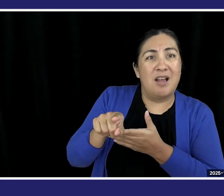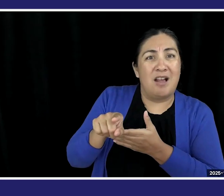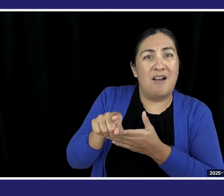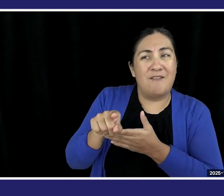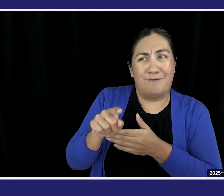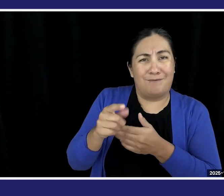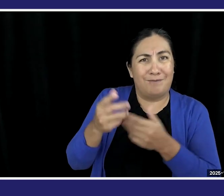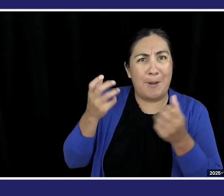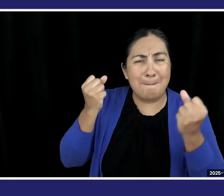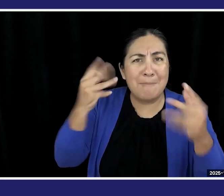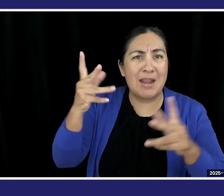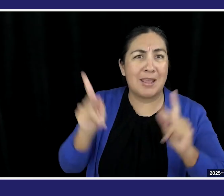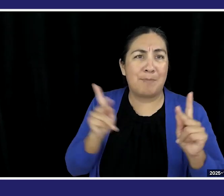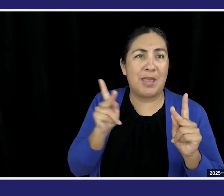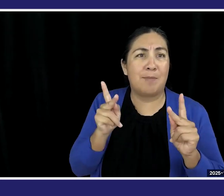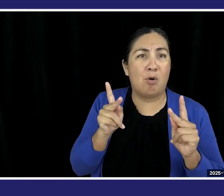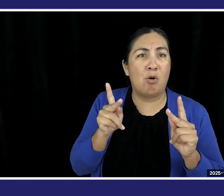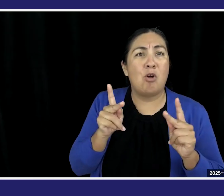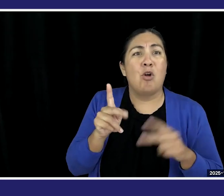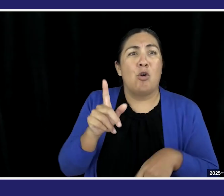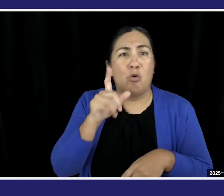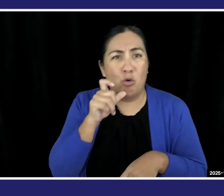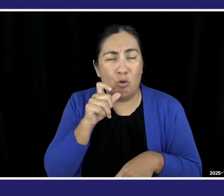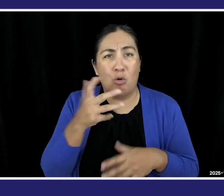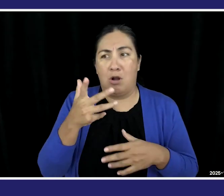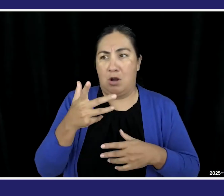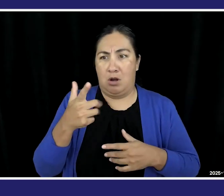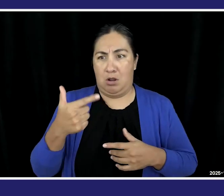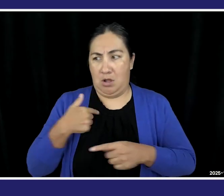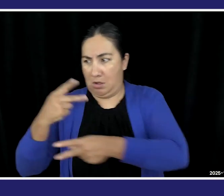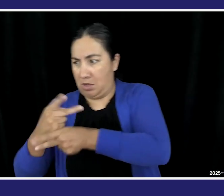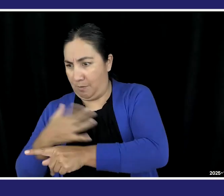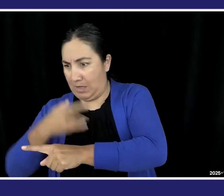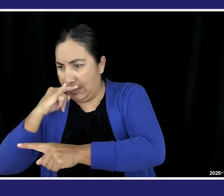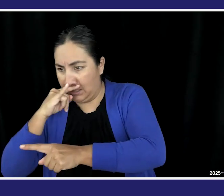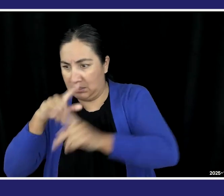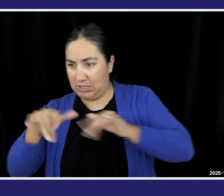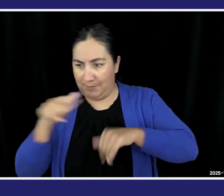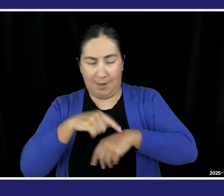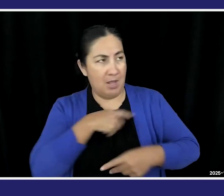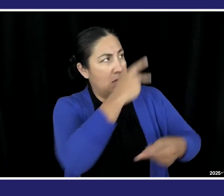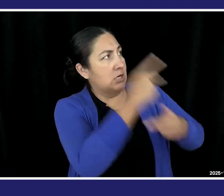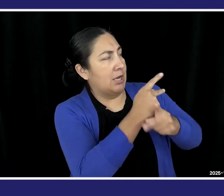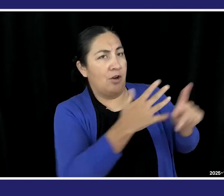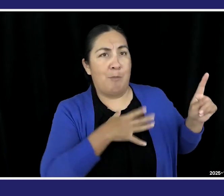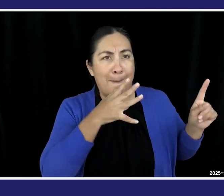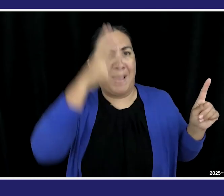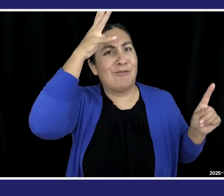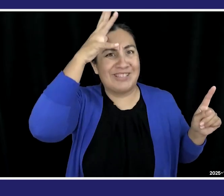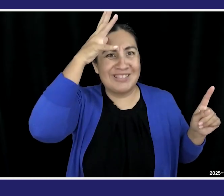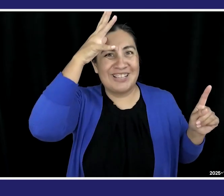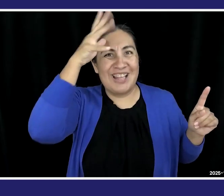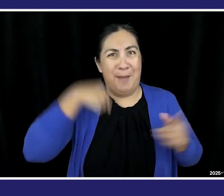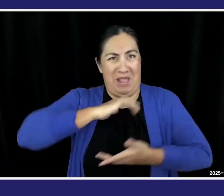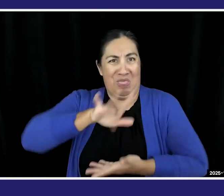who are raising kids and taking care of their aging parents at the same time. So unsung. And